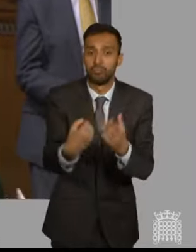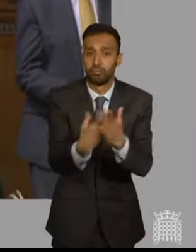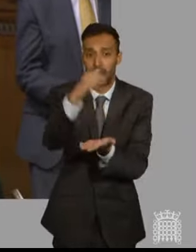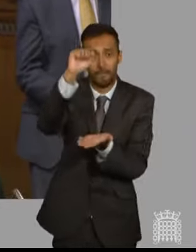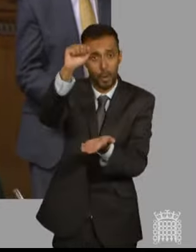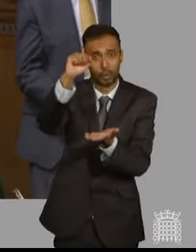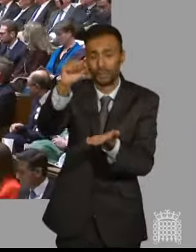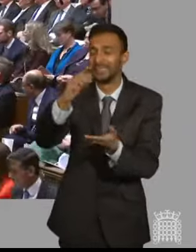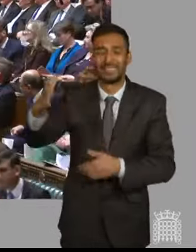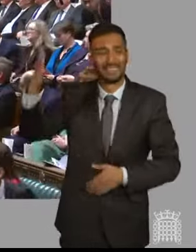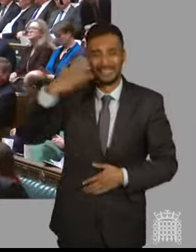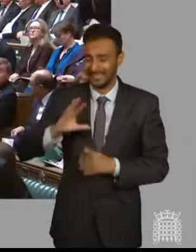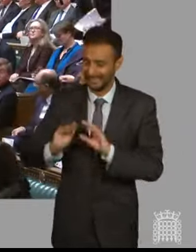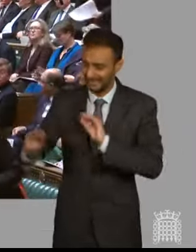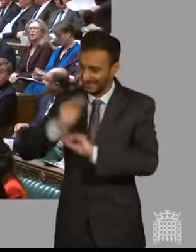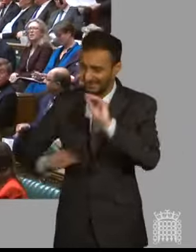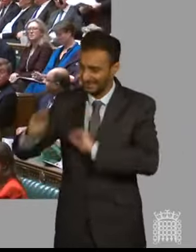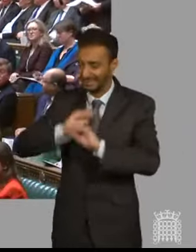annual floods.